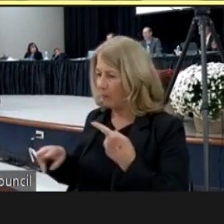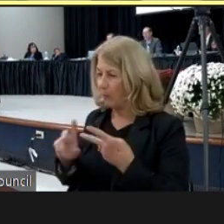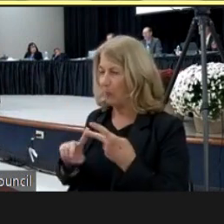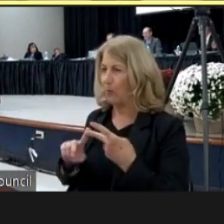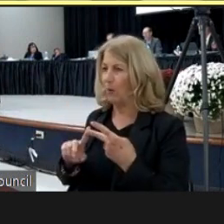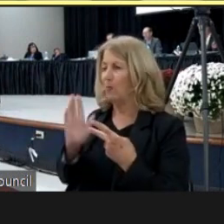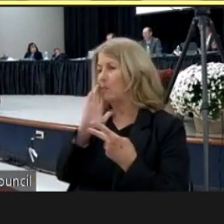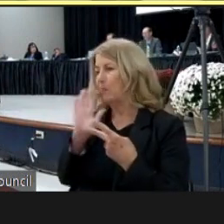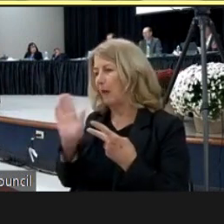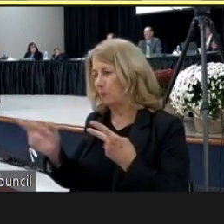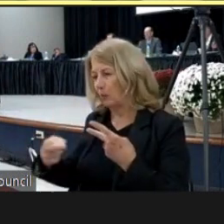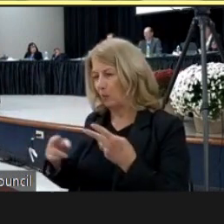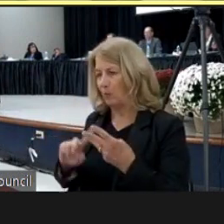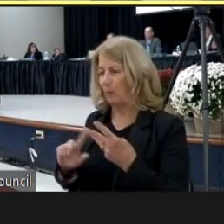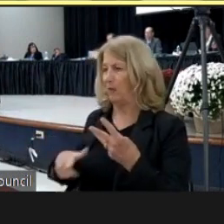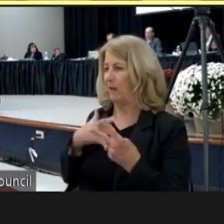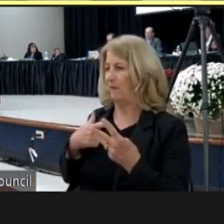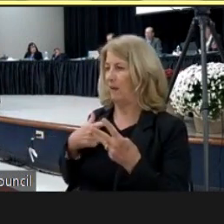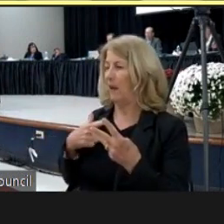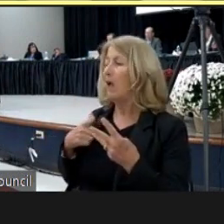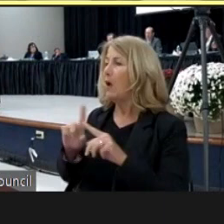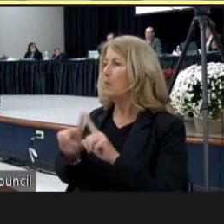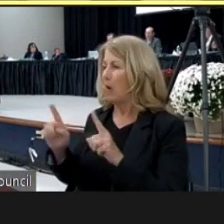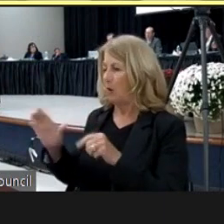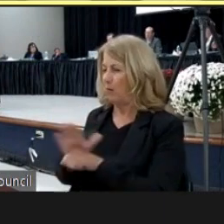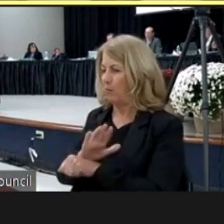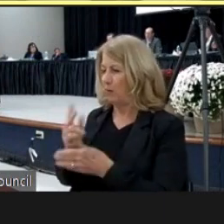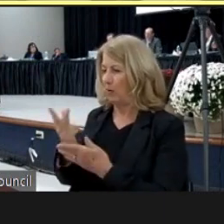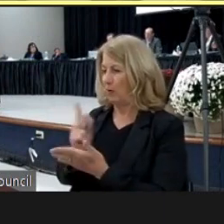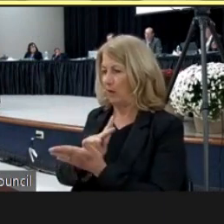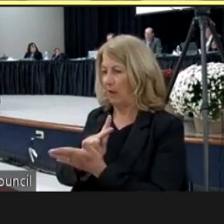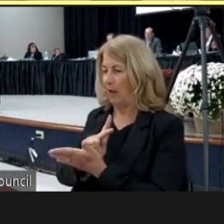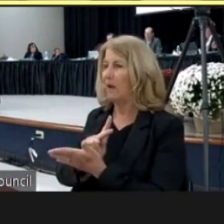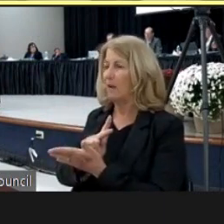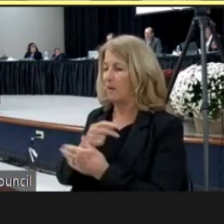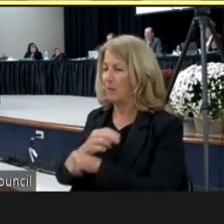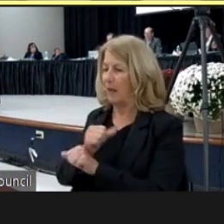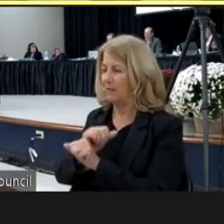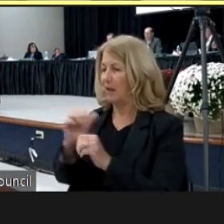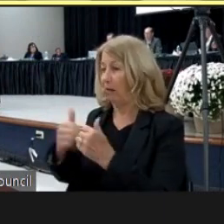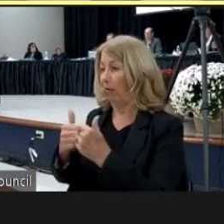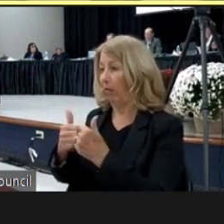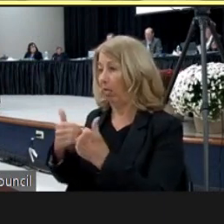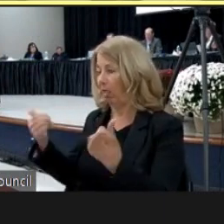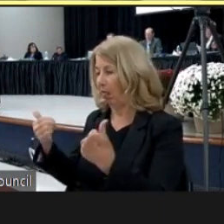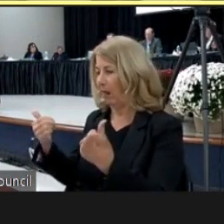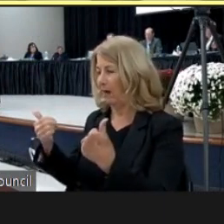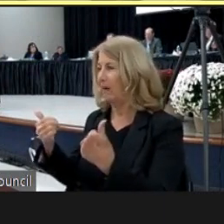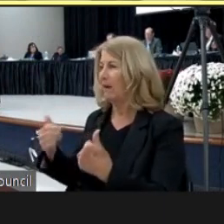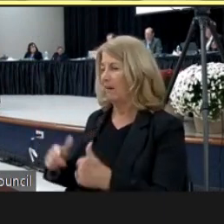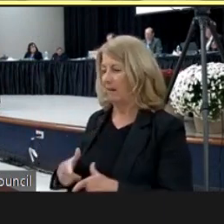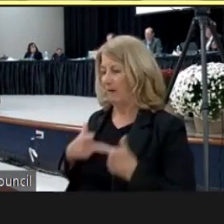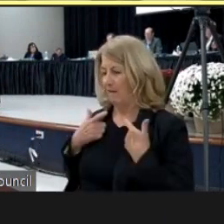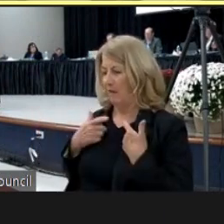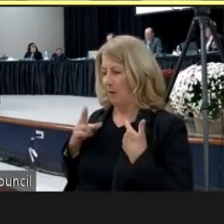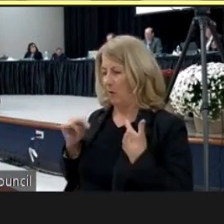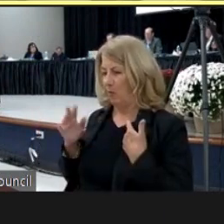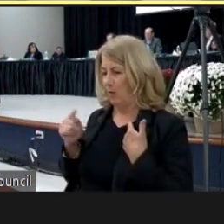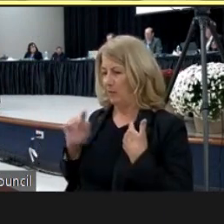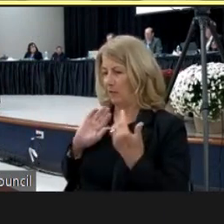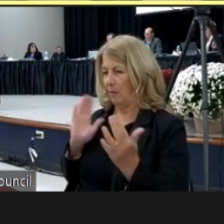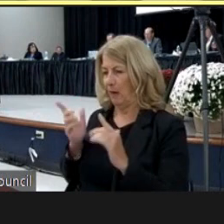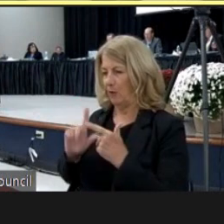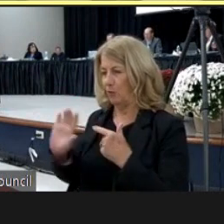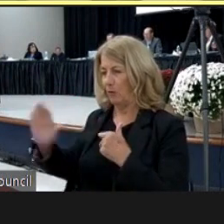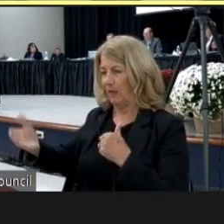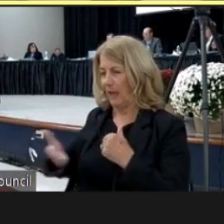it, but a full kitchen kind of creates another dwelling unit, I guess, as opposed to guest quarters. But